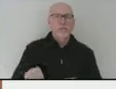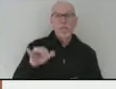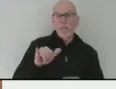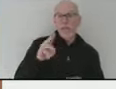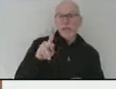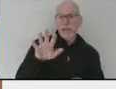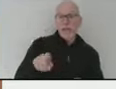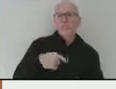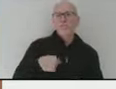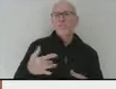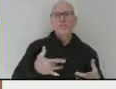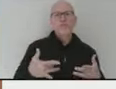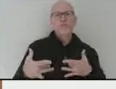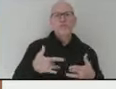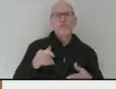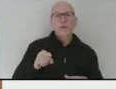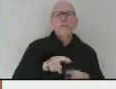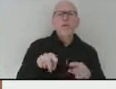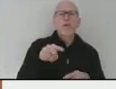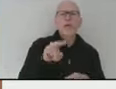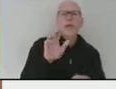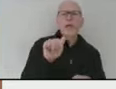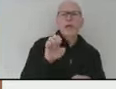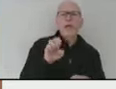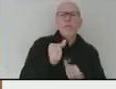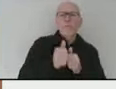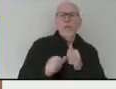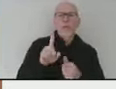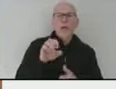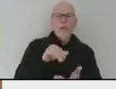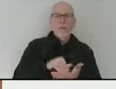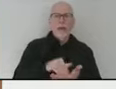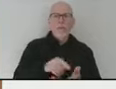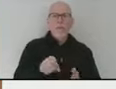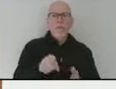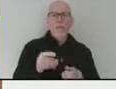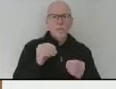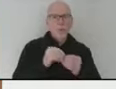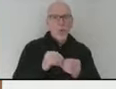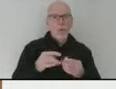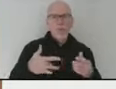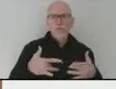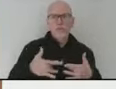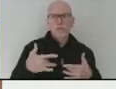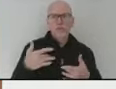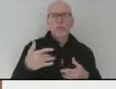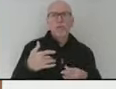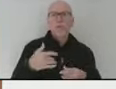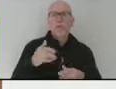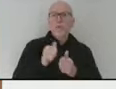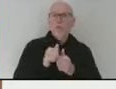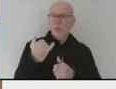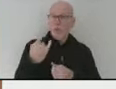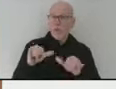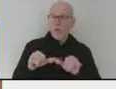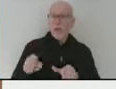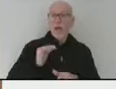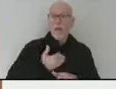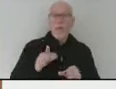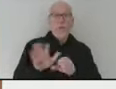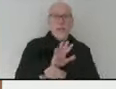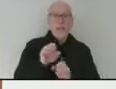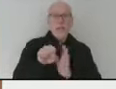concerning, but if you look at the cases per 100,000, it's even more worrisome. With that single metric, our entire